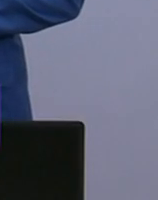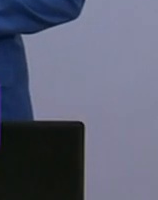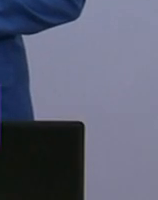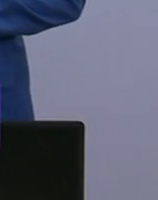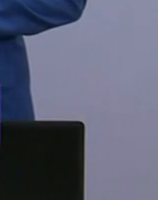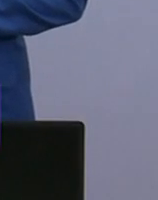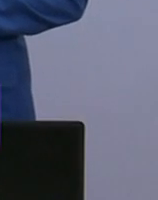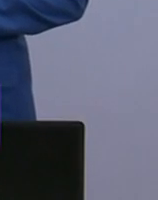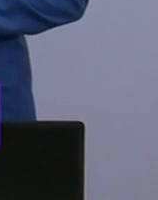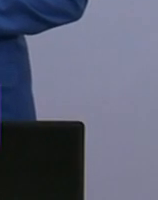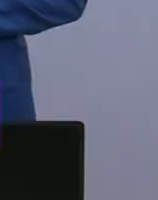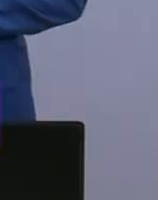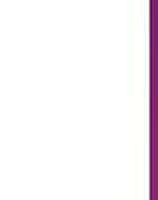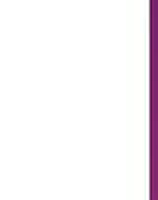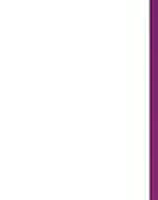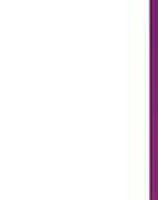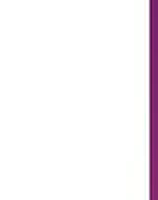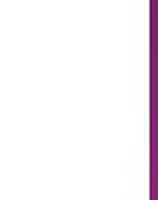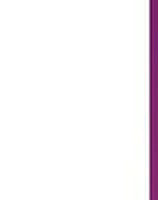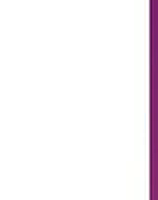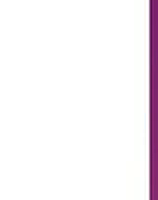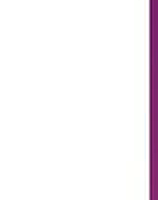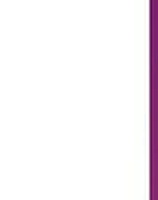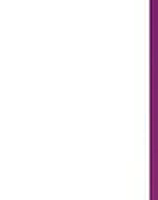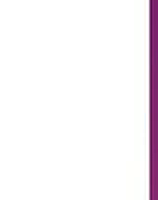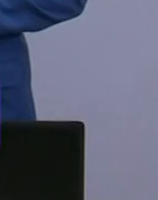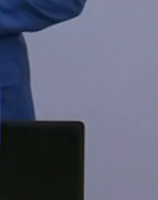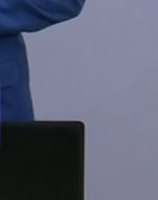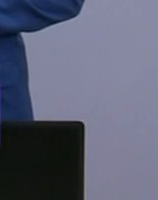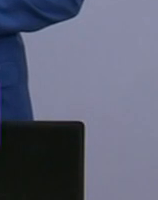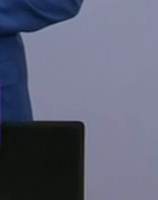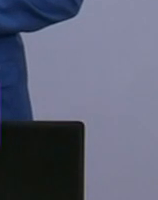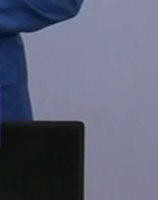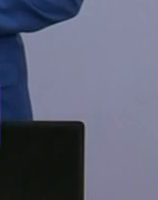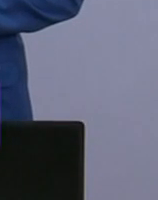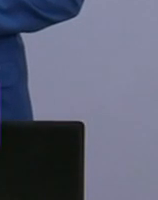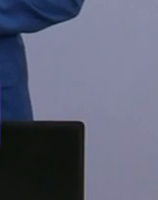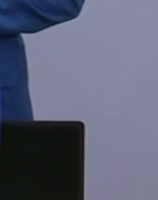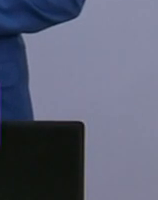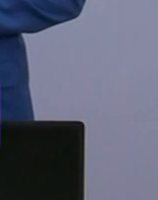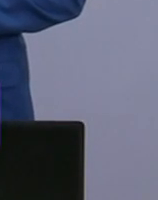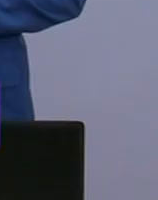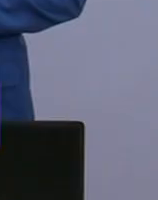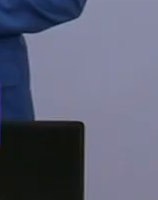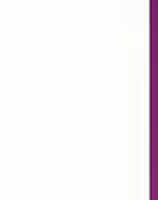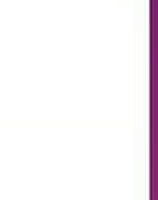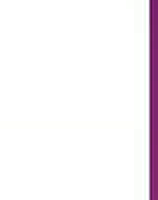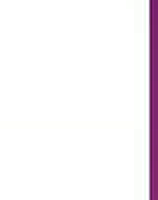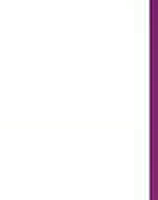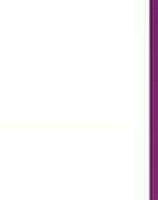the stage for the second paragraph? Frustration. What is the answer for the third